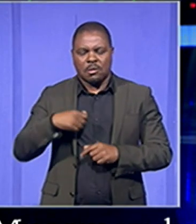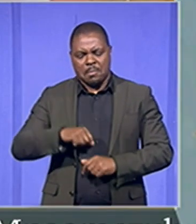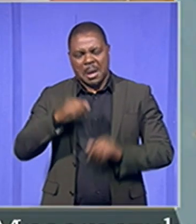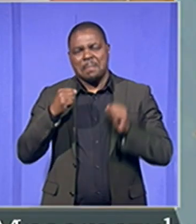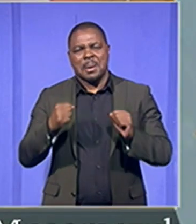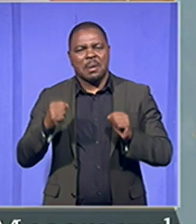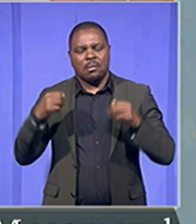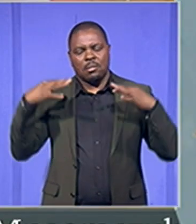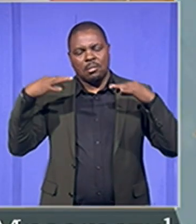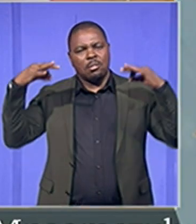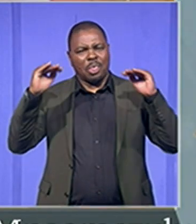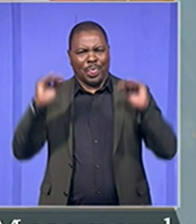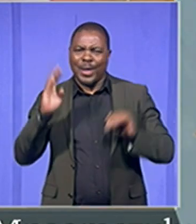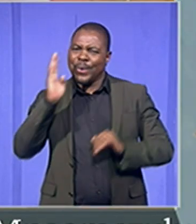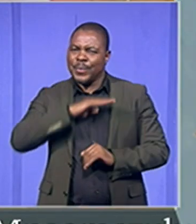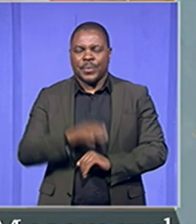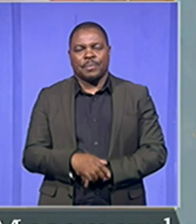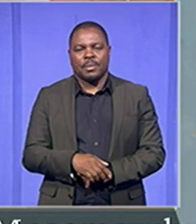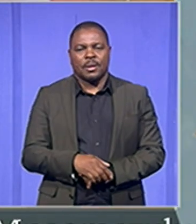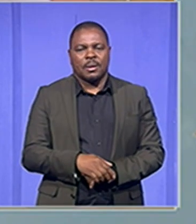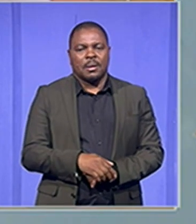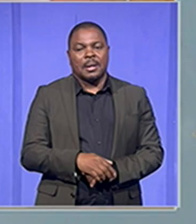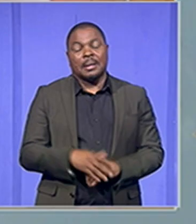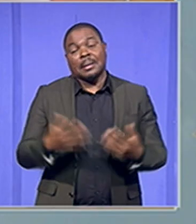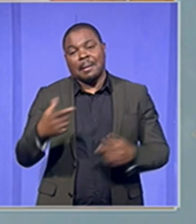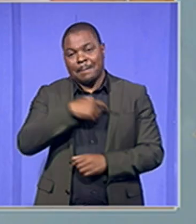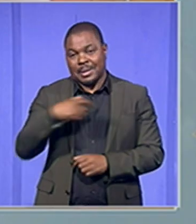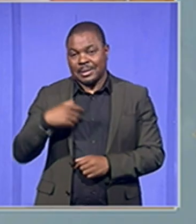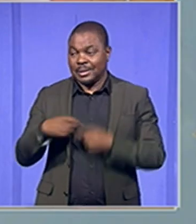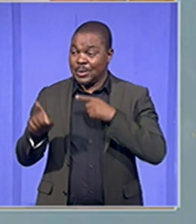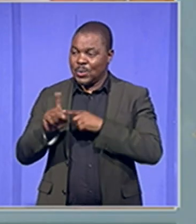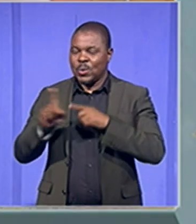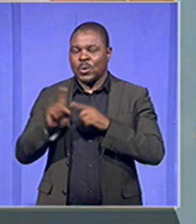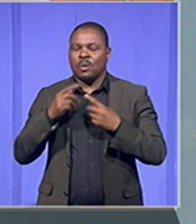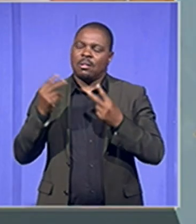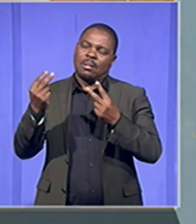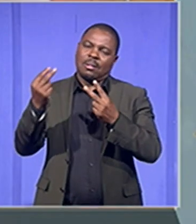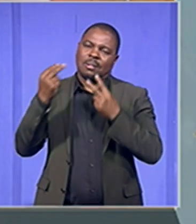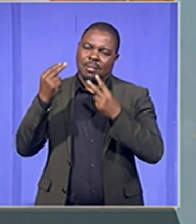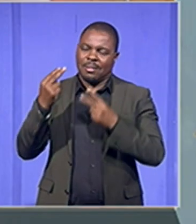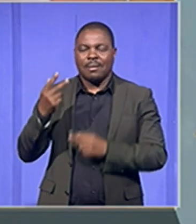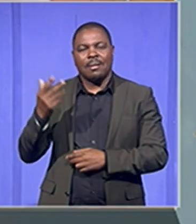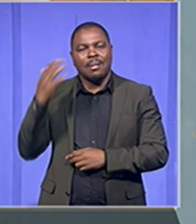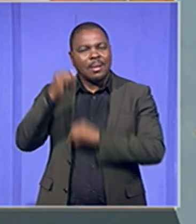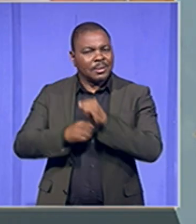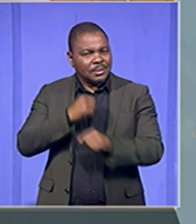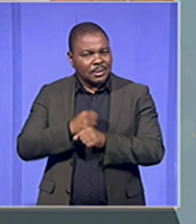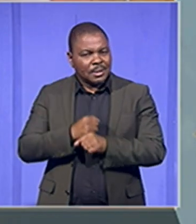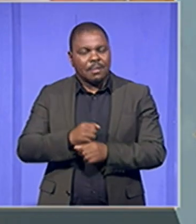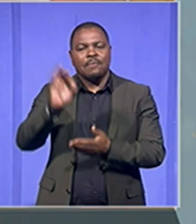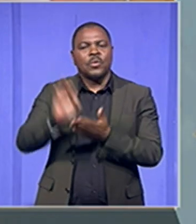The reality, therefore, is that the president was then forced to reflect on how the parties performed last year. But what